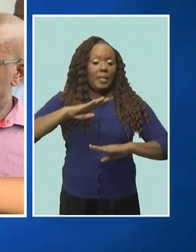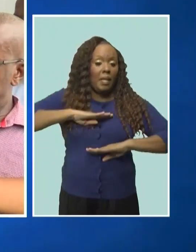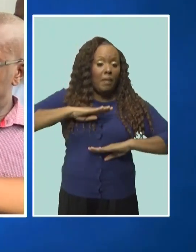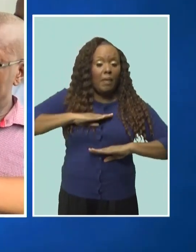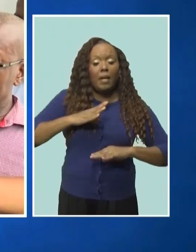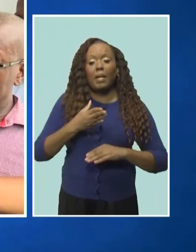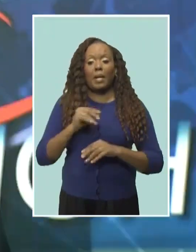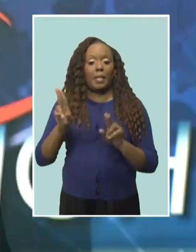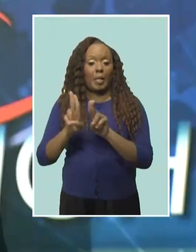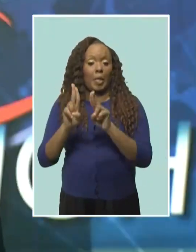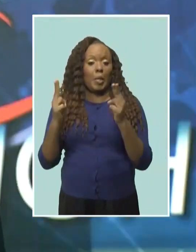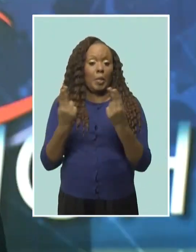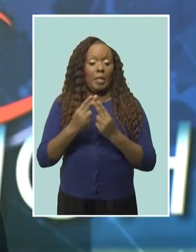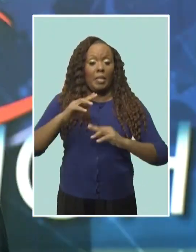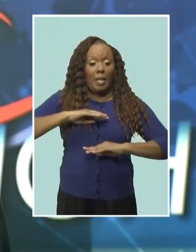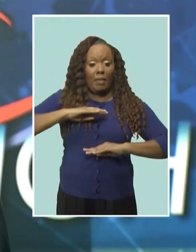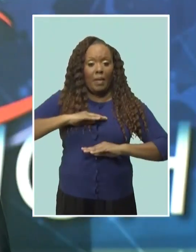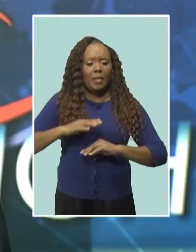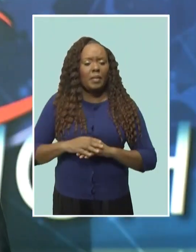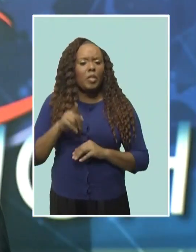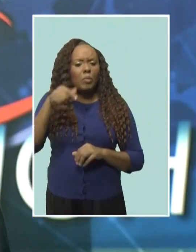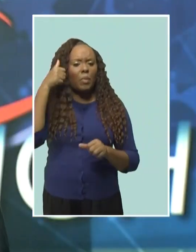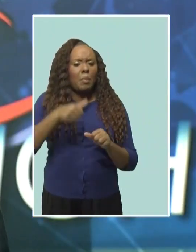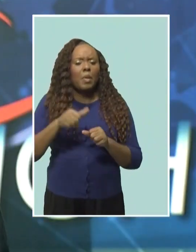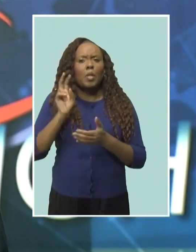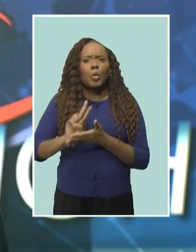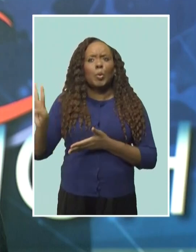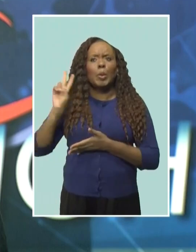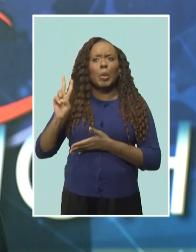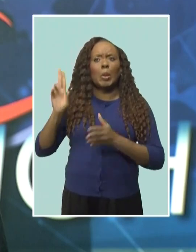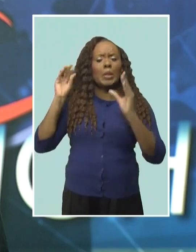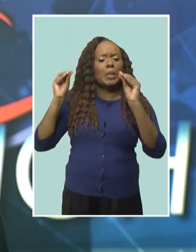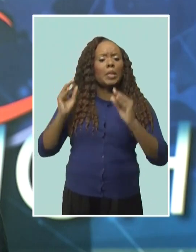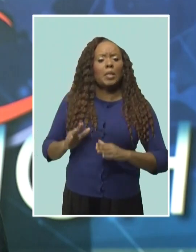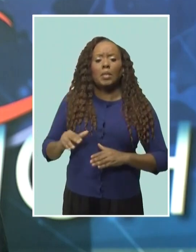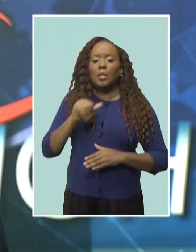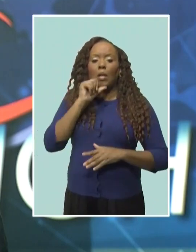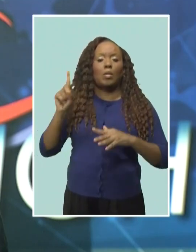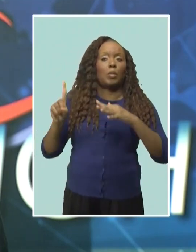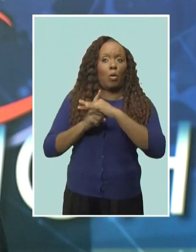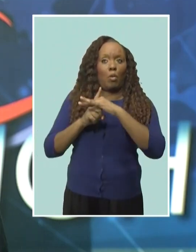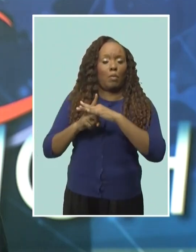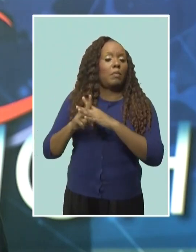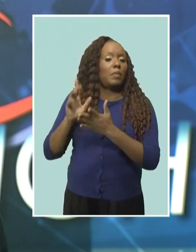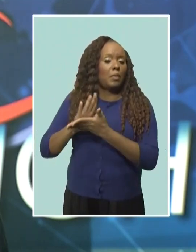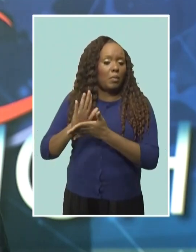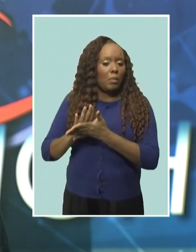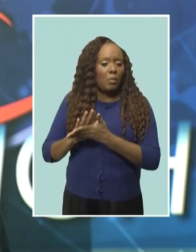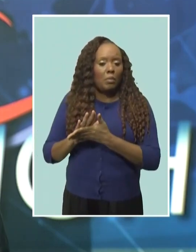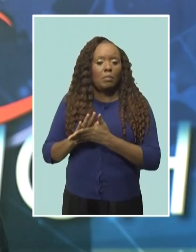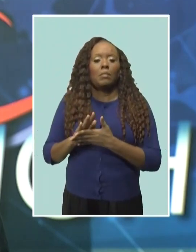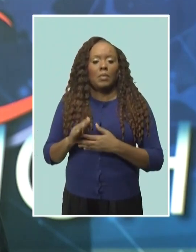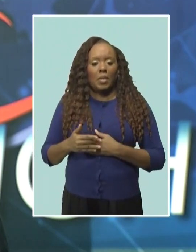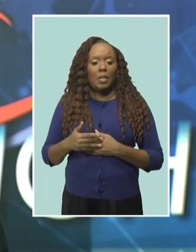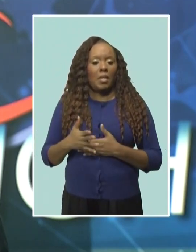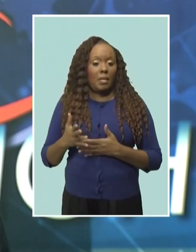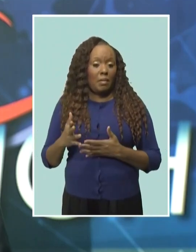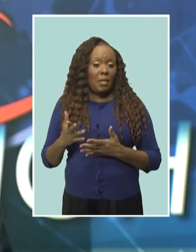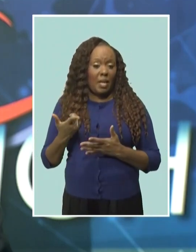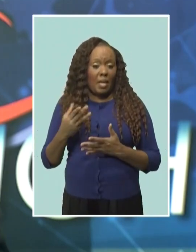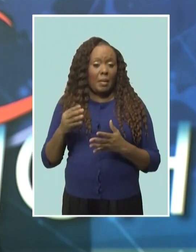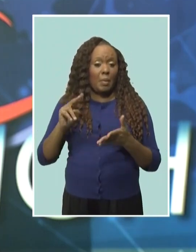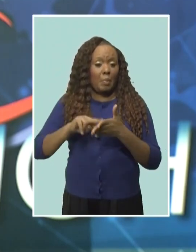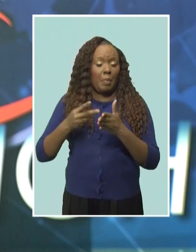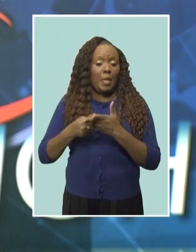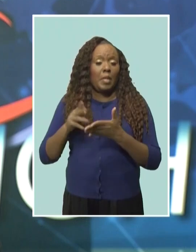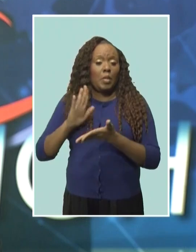done. As you may recall, about 2 weeks ago, teachers reported sick, which created a ripple effect over a number of days, resulting